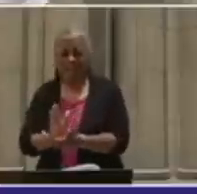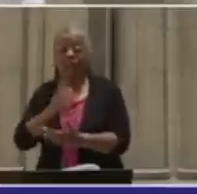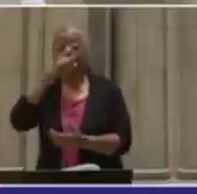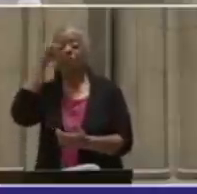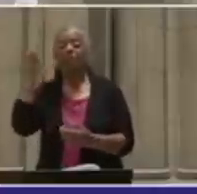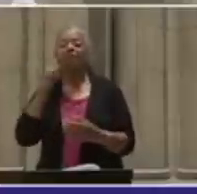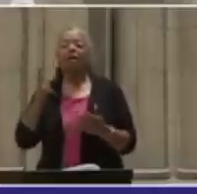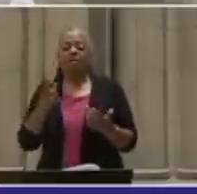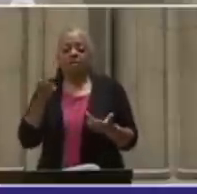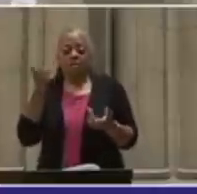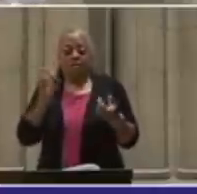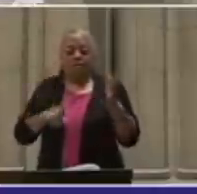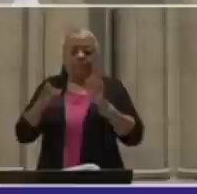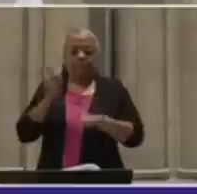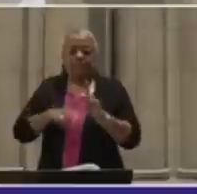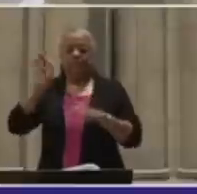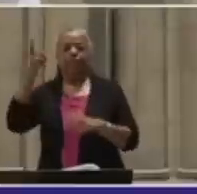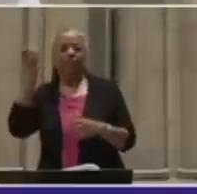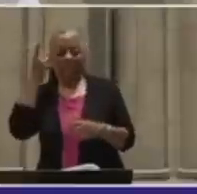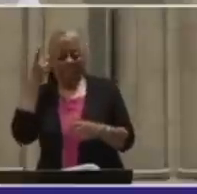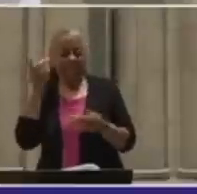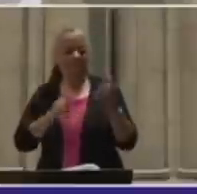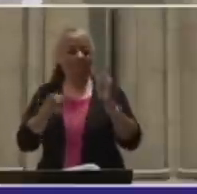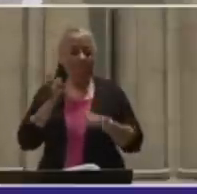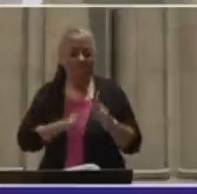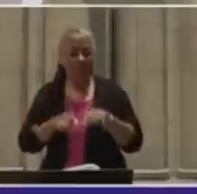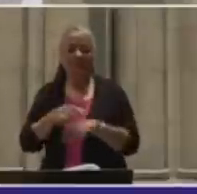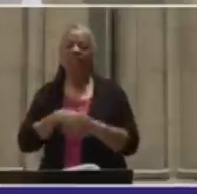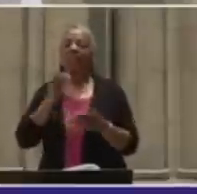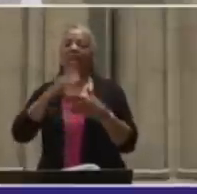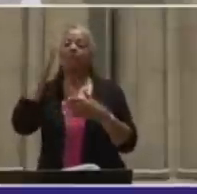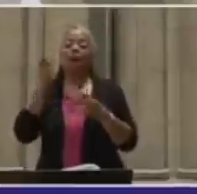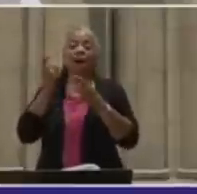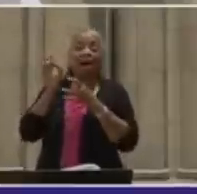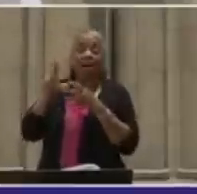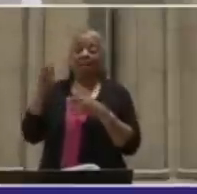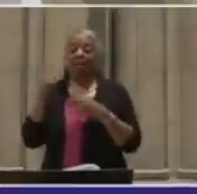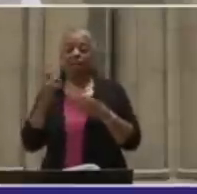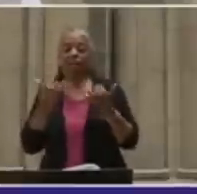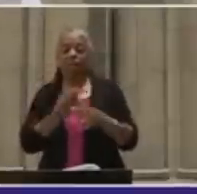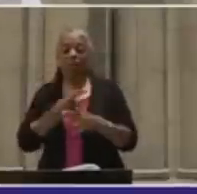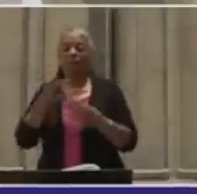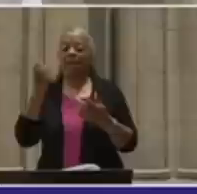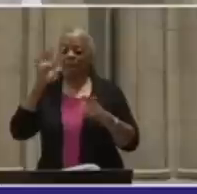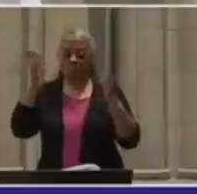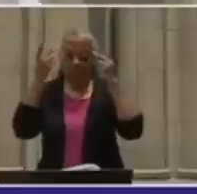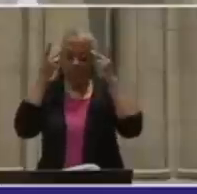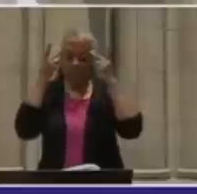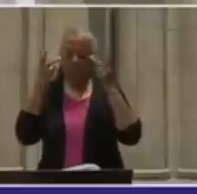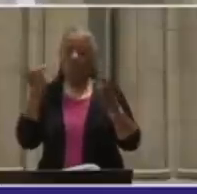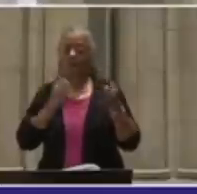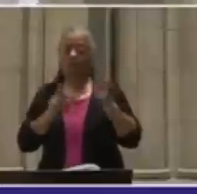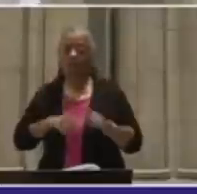of compromises, political compromises. That's why I hate them to today. Political compromises